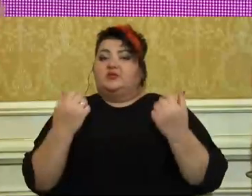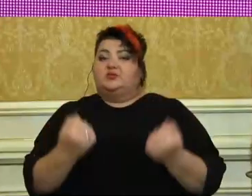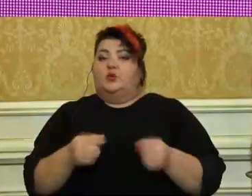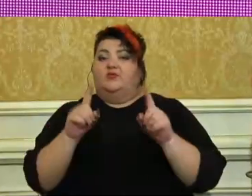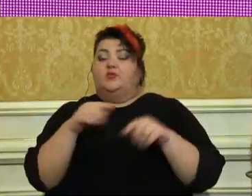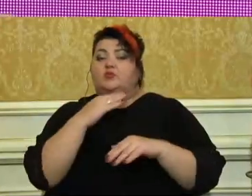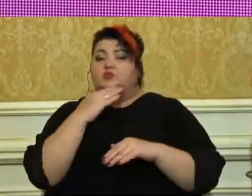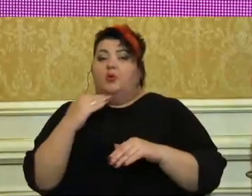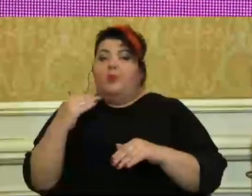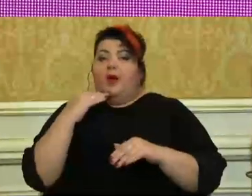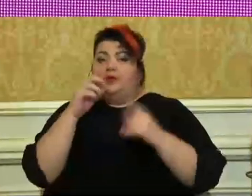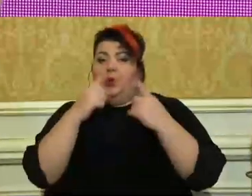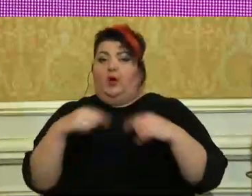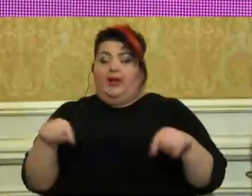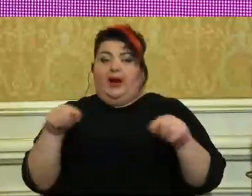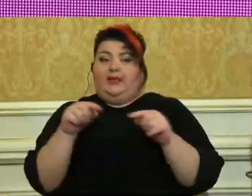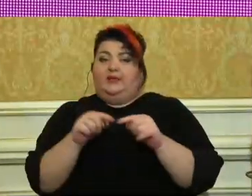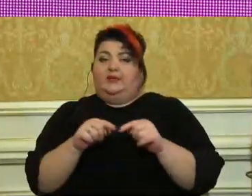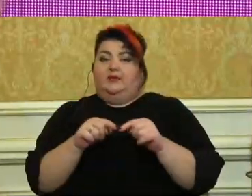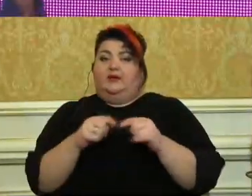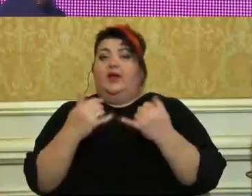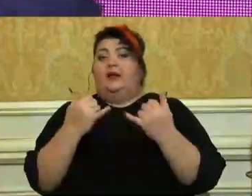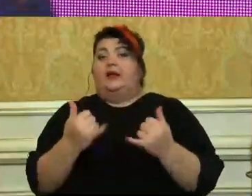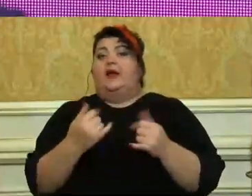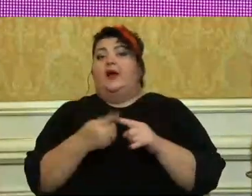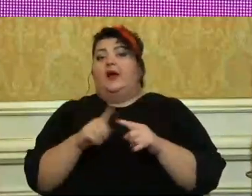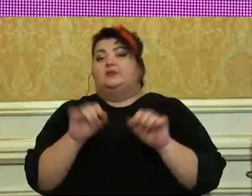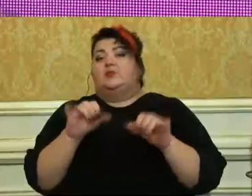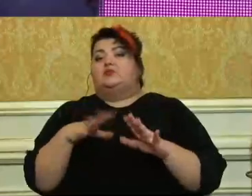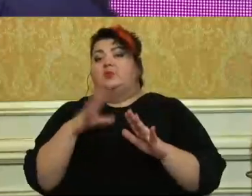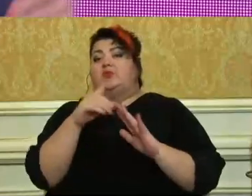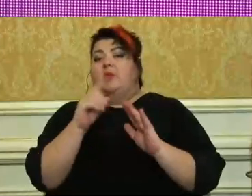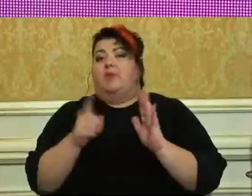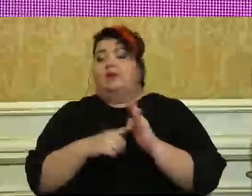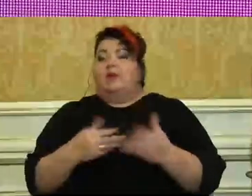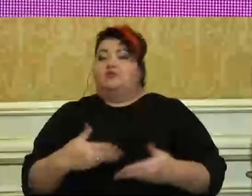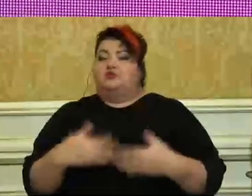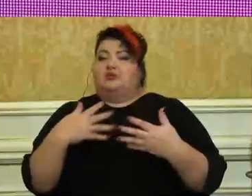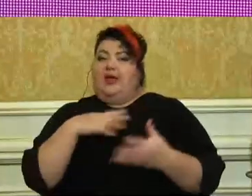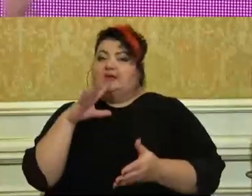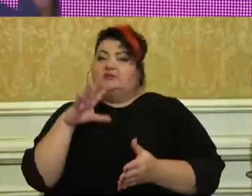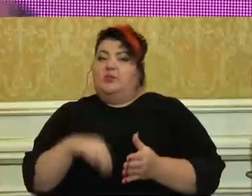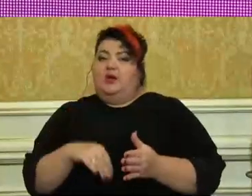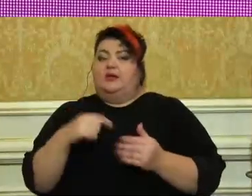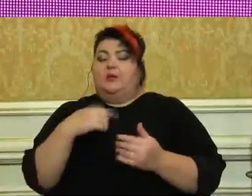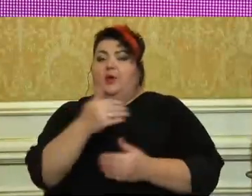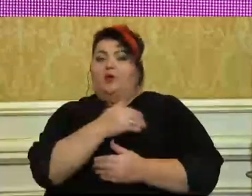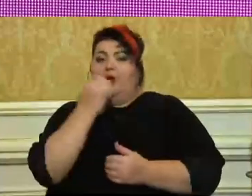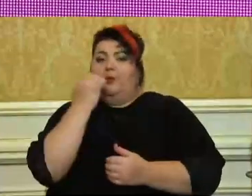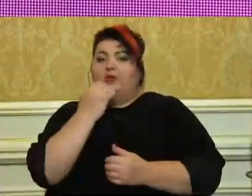between life and death. I am very proud that together, definitely with France, I have a great cooperation with your great Minister for Gender